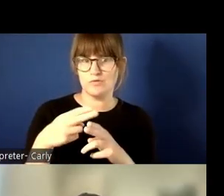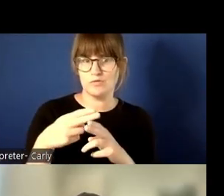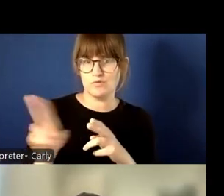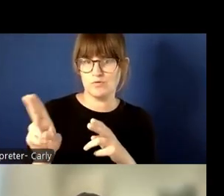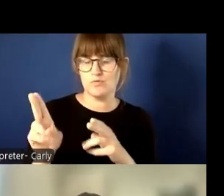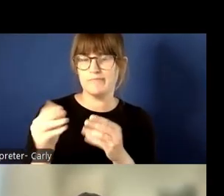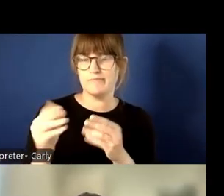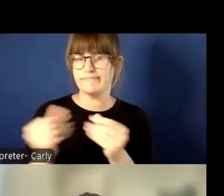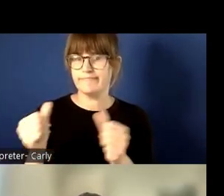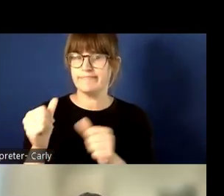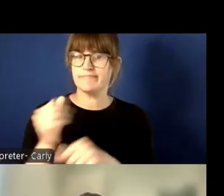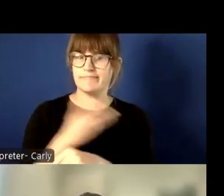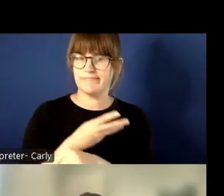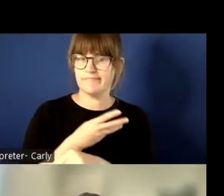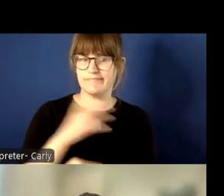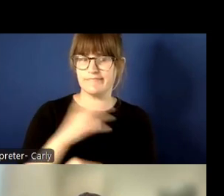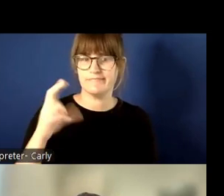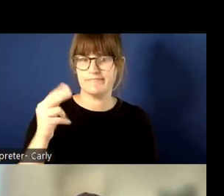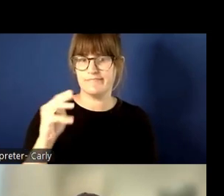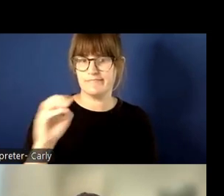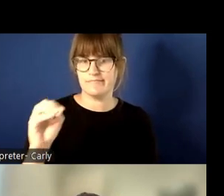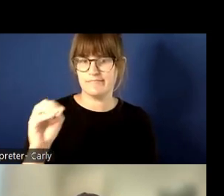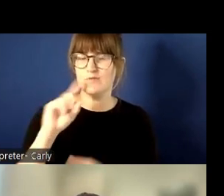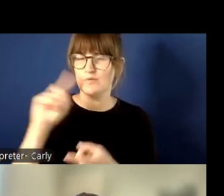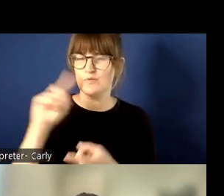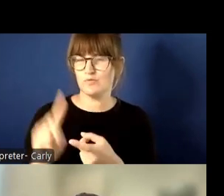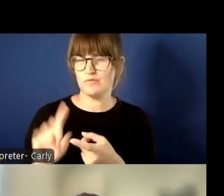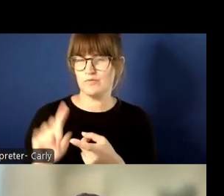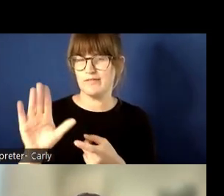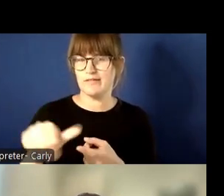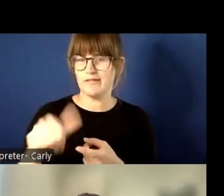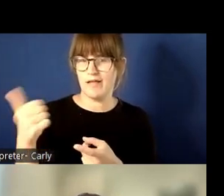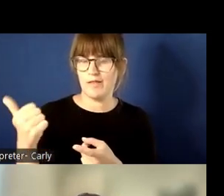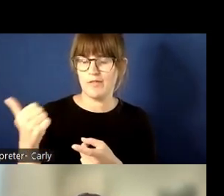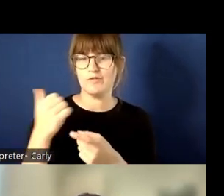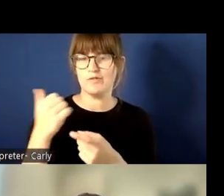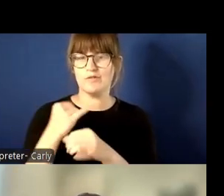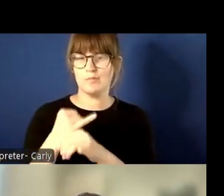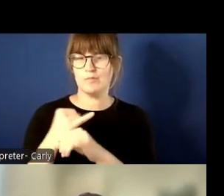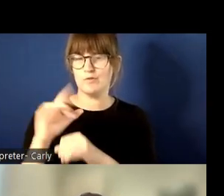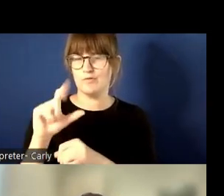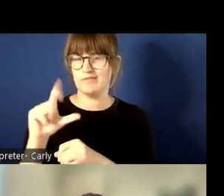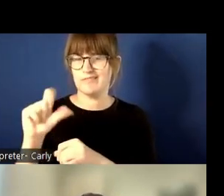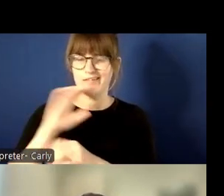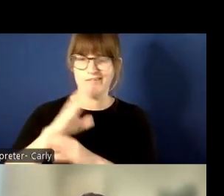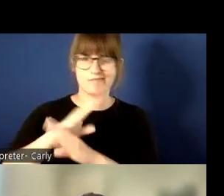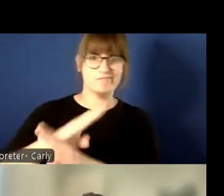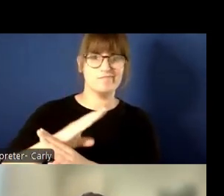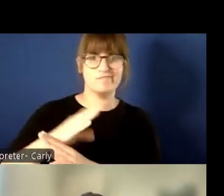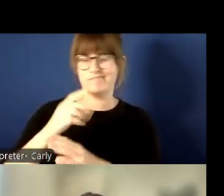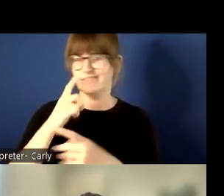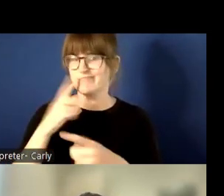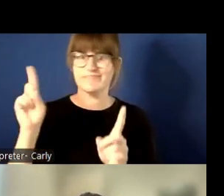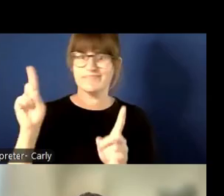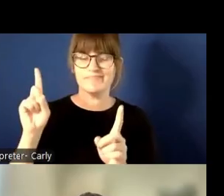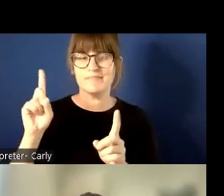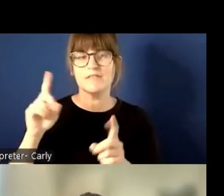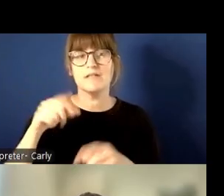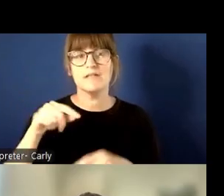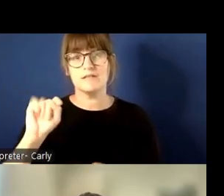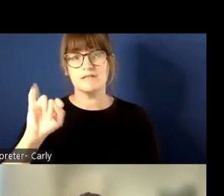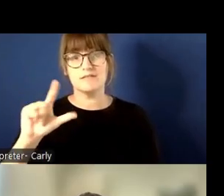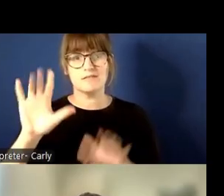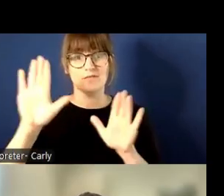lymphodepleting chemotherapy, since it's basically to decrease some of their other immune cells that are not specific against this cancer. And what's great about these TILs